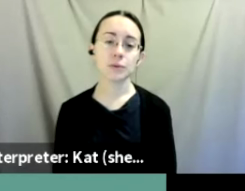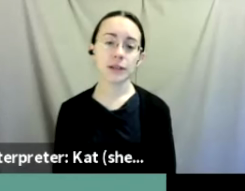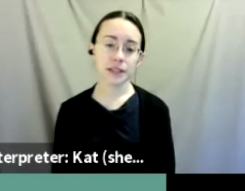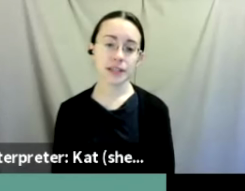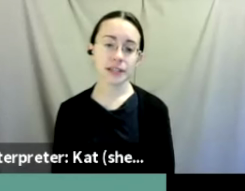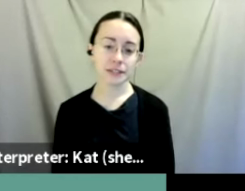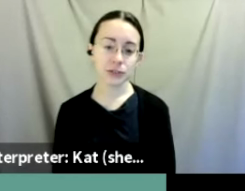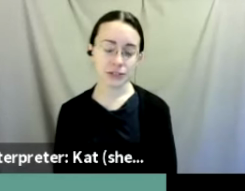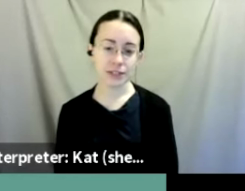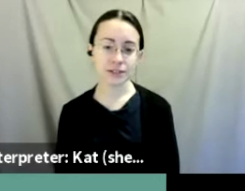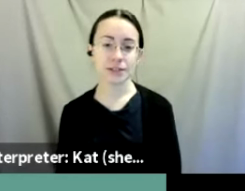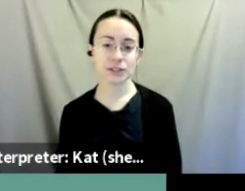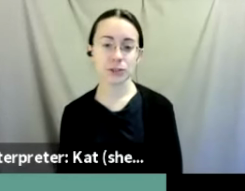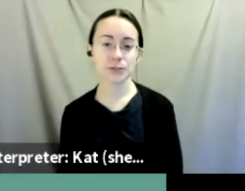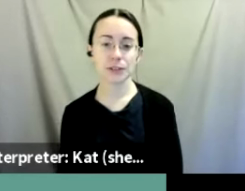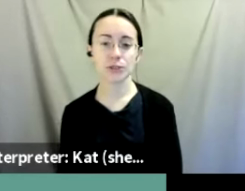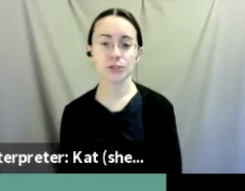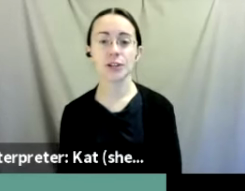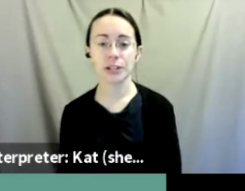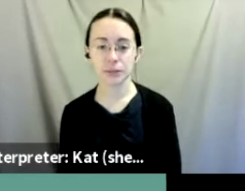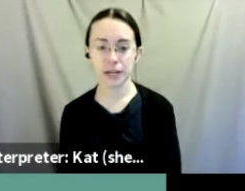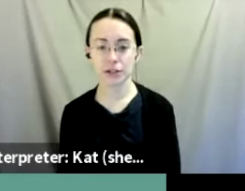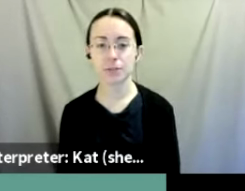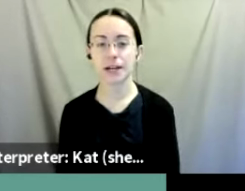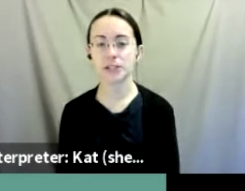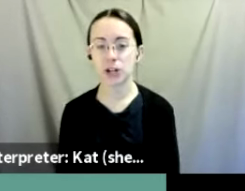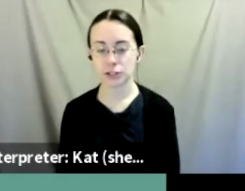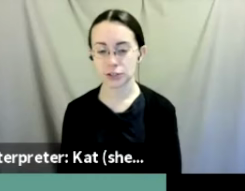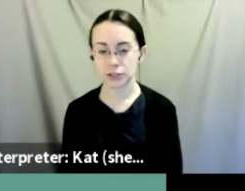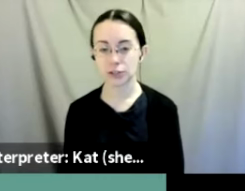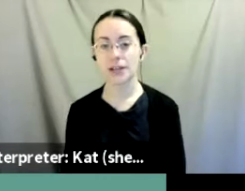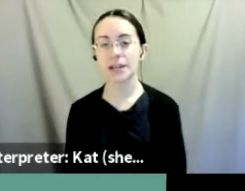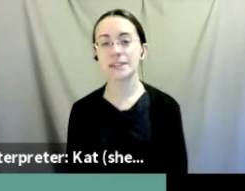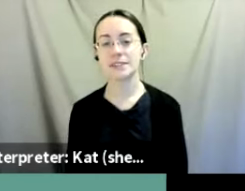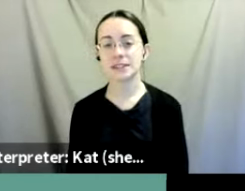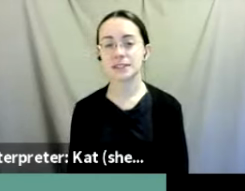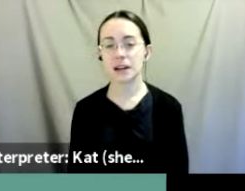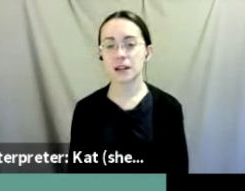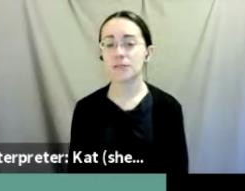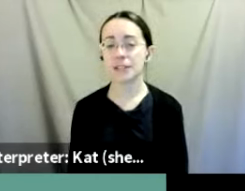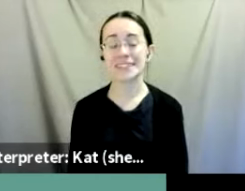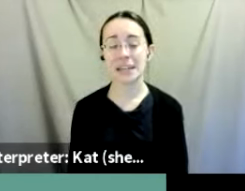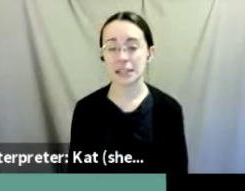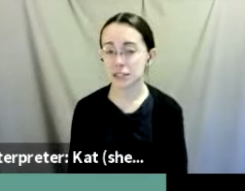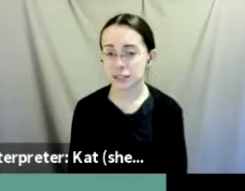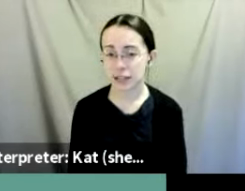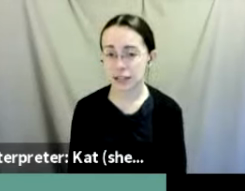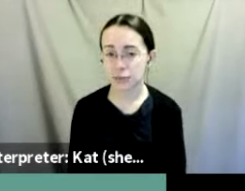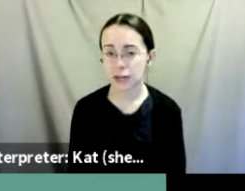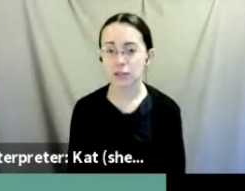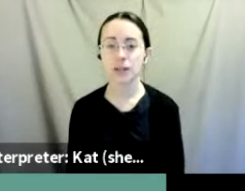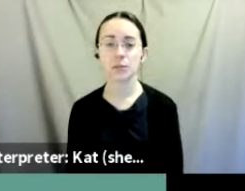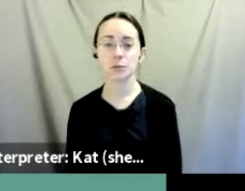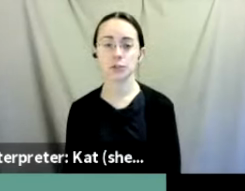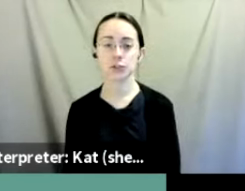Now, one thing that is interesting in terms of the use of hearing impaired by doctors is that it's not often intended in a